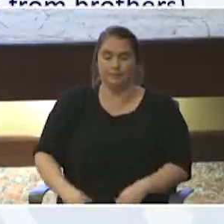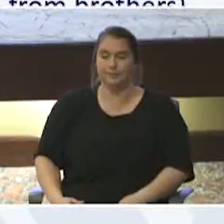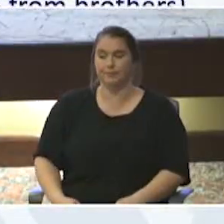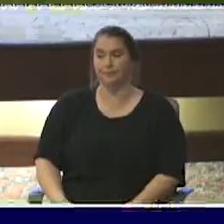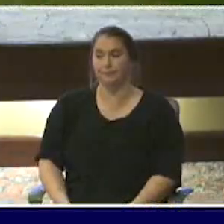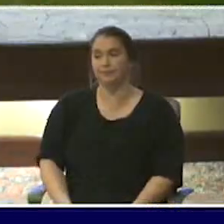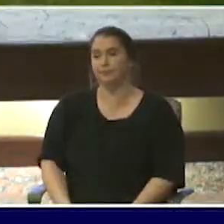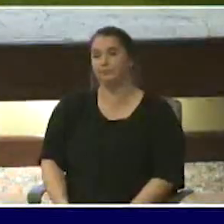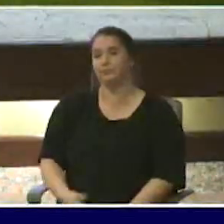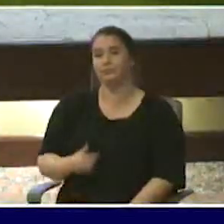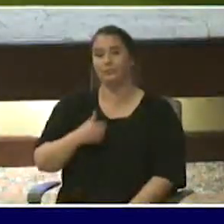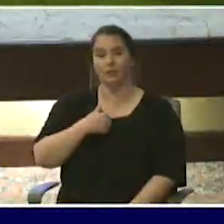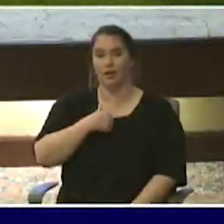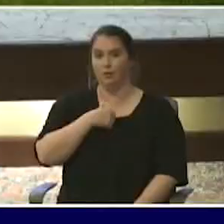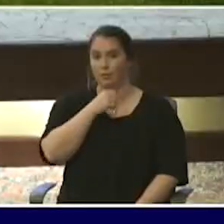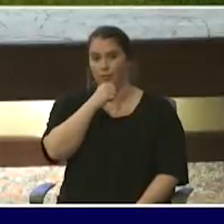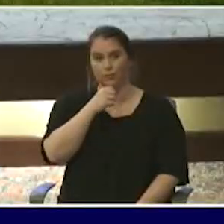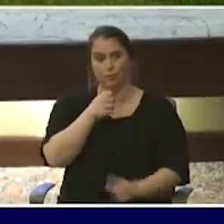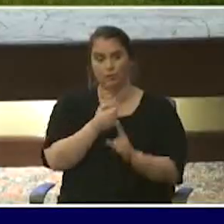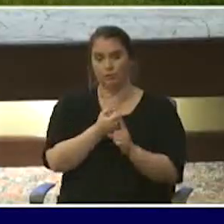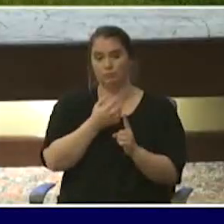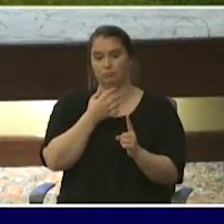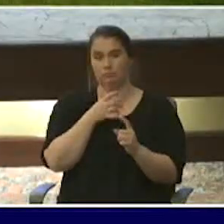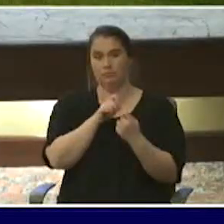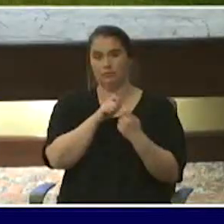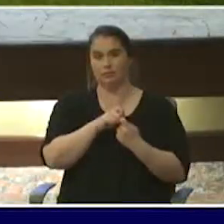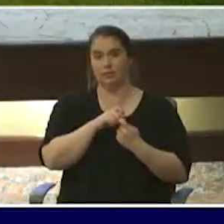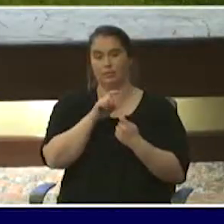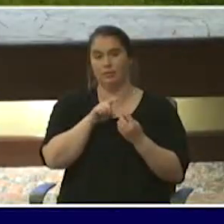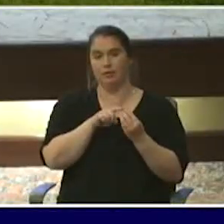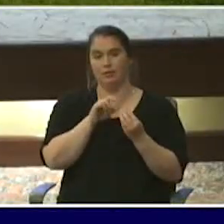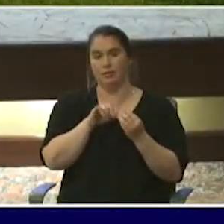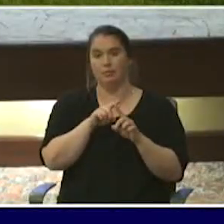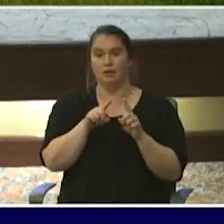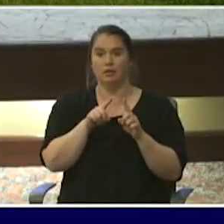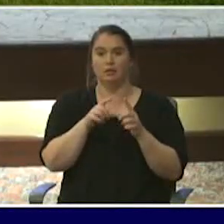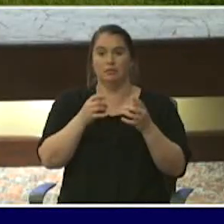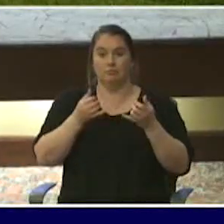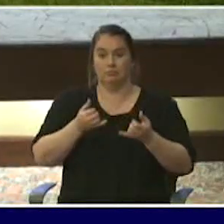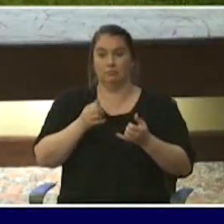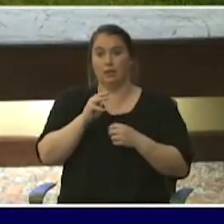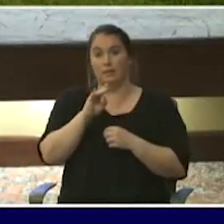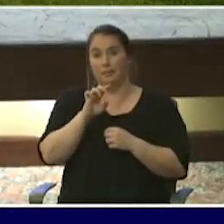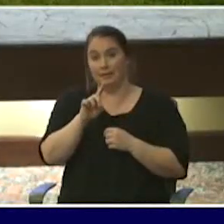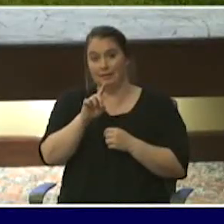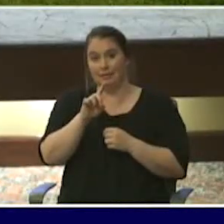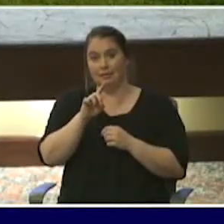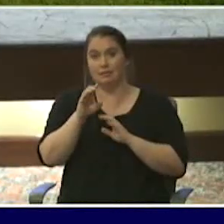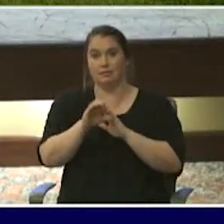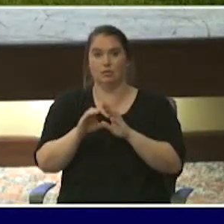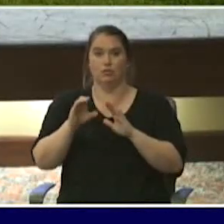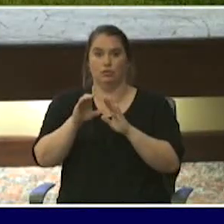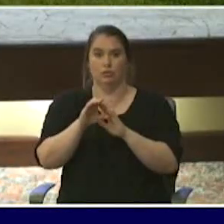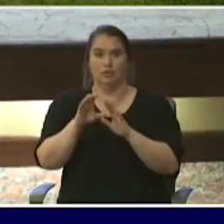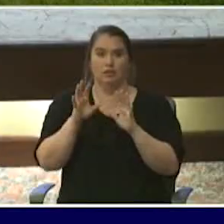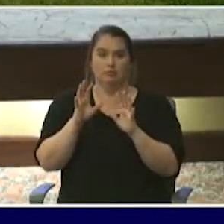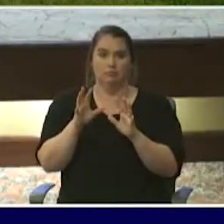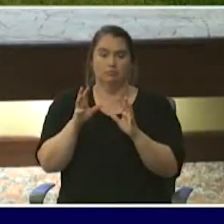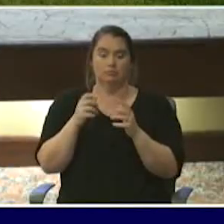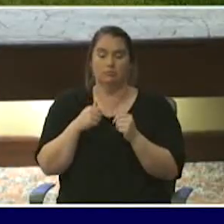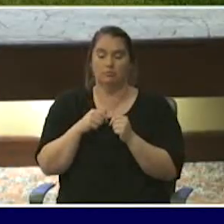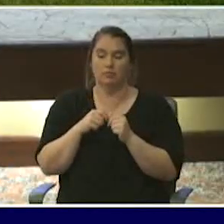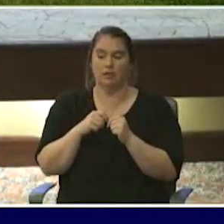won't go into detail on the designation. It's a mid-century modern home, has a lot of history to it, but we'll cover